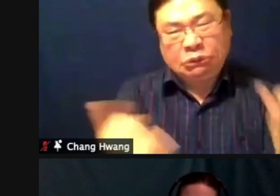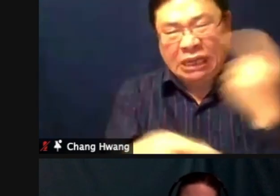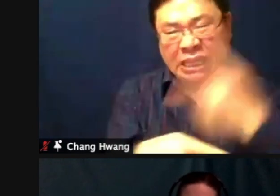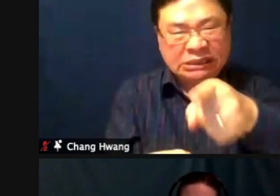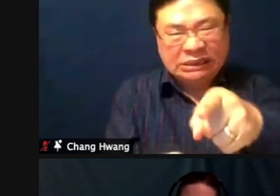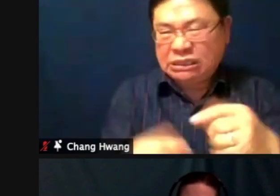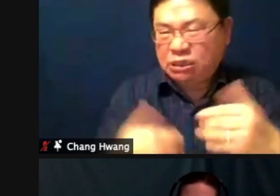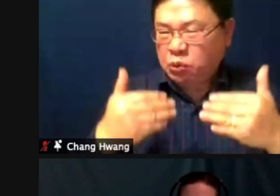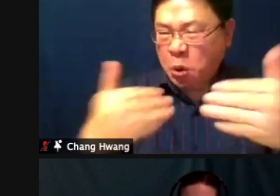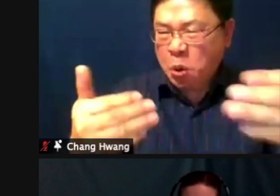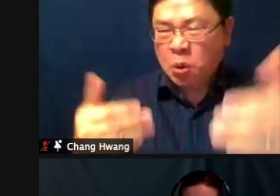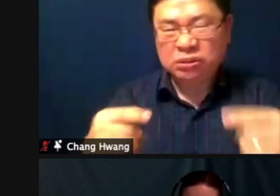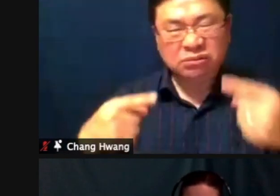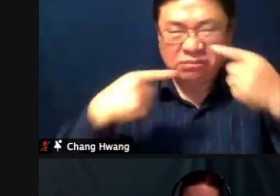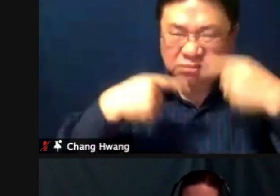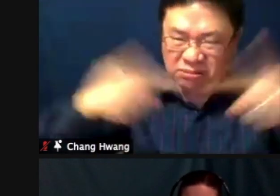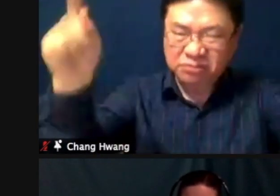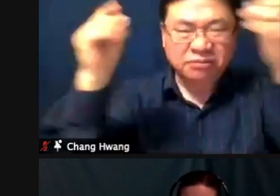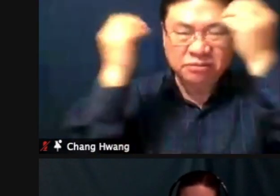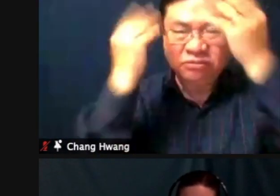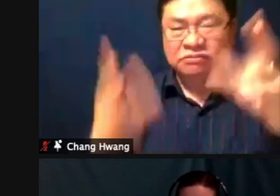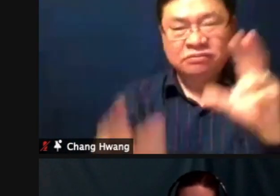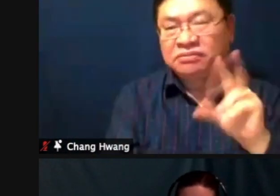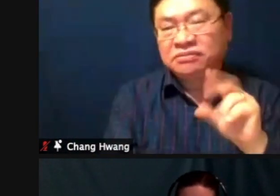So this is one way to notate that Korean